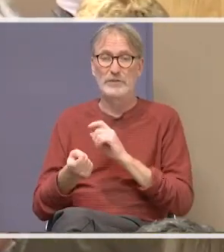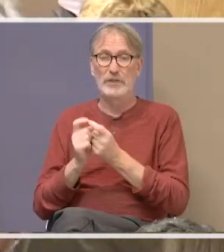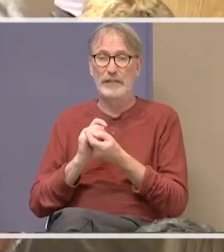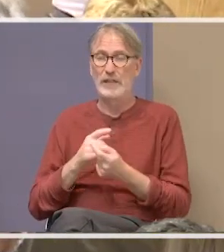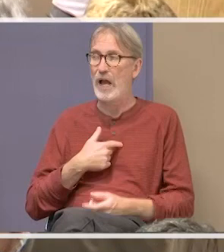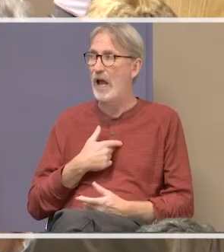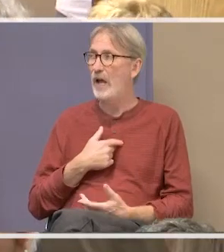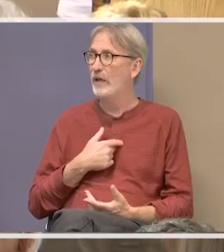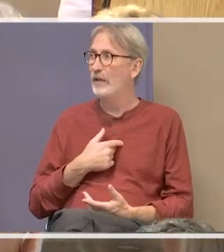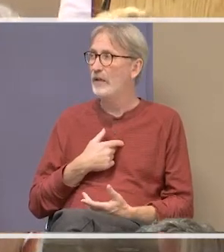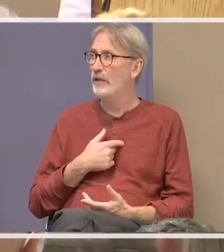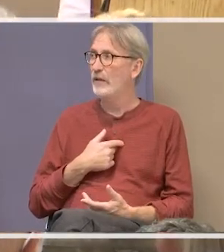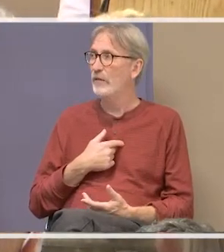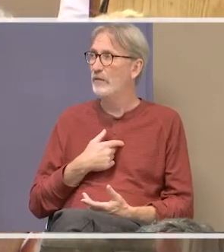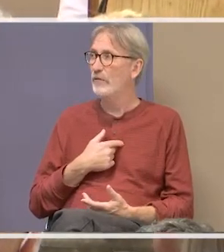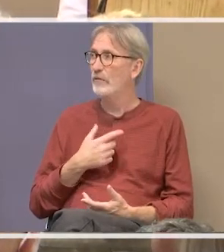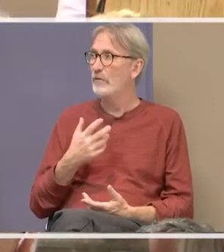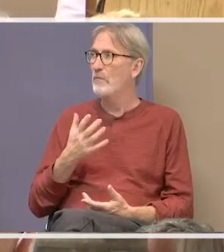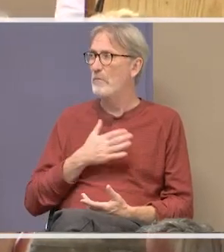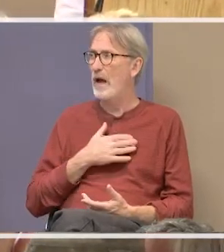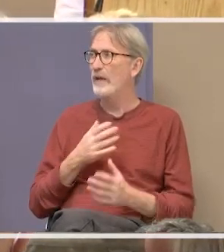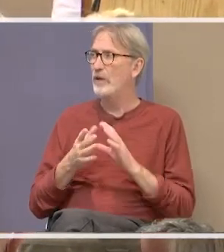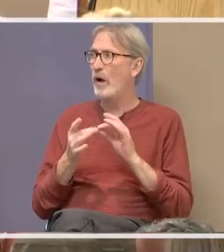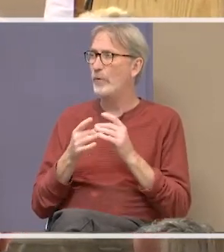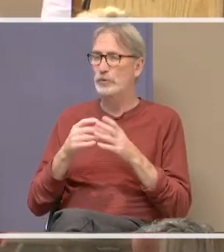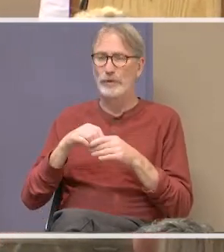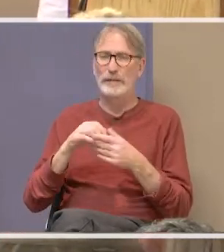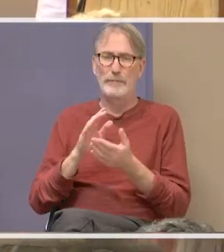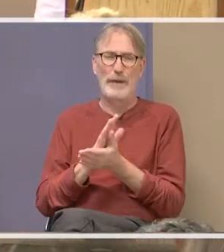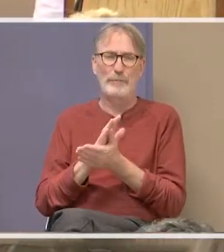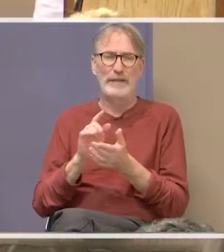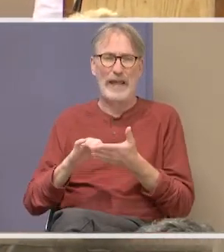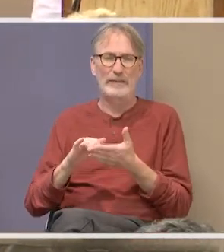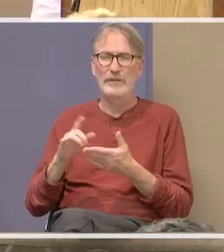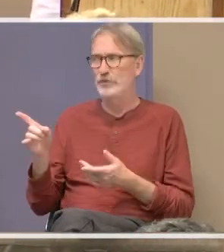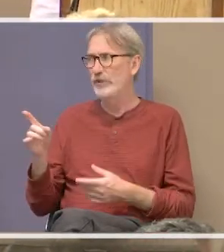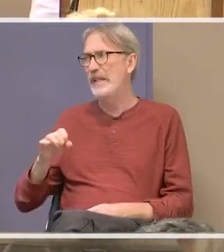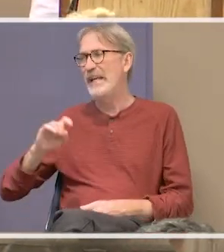people that went with Annie. Some of my comments are in the handout that she gave you.